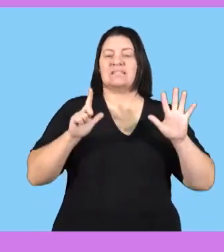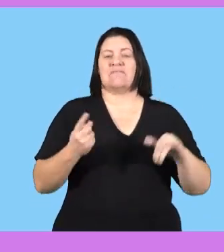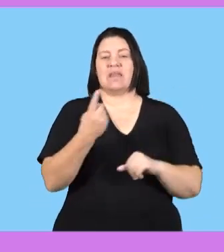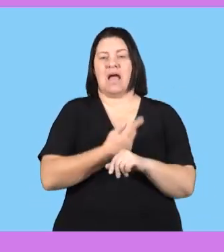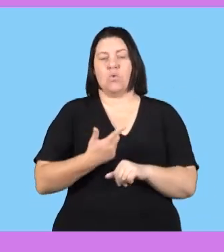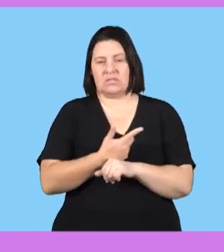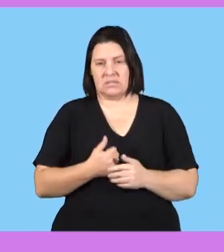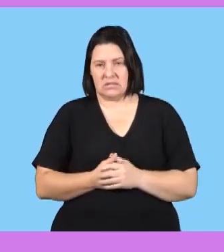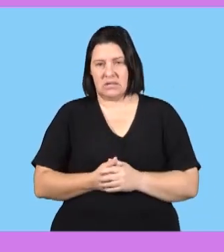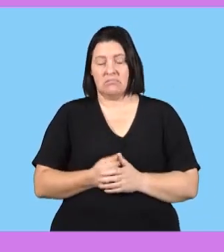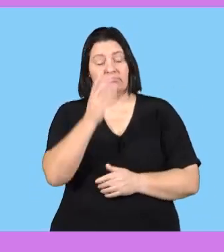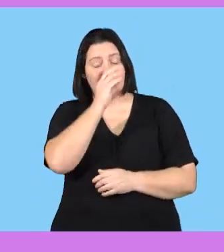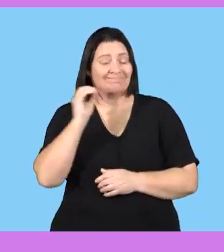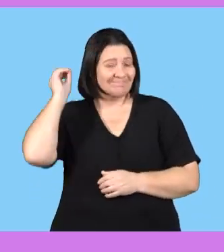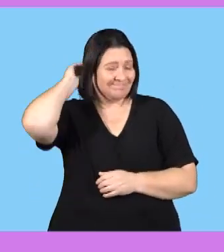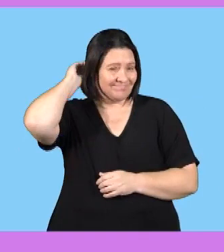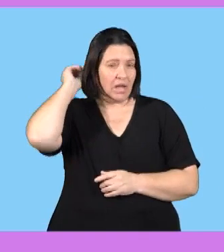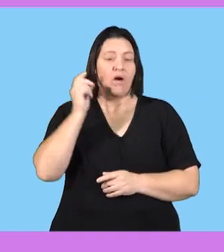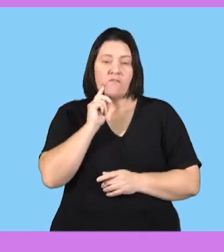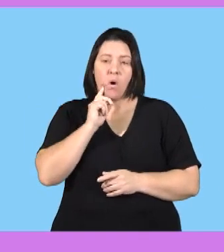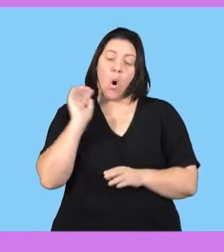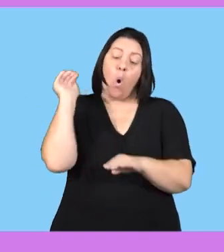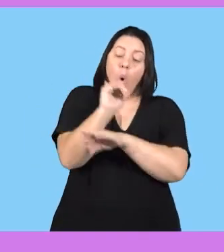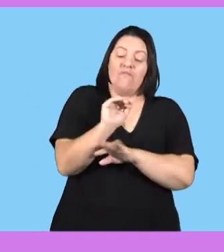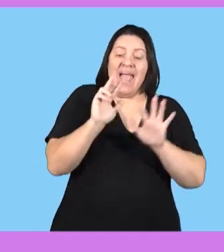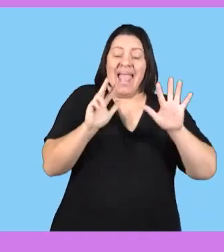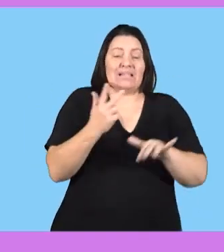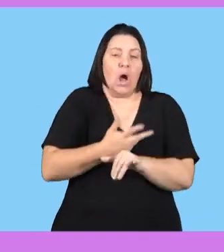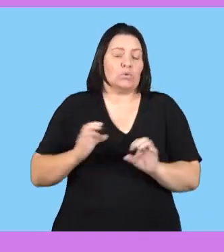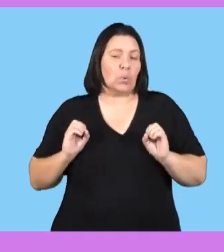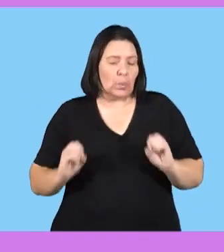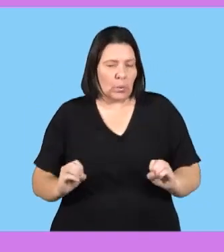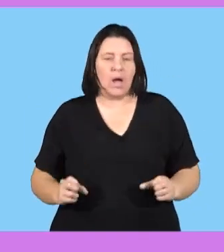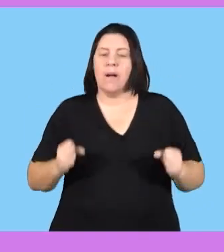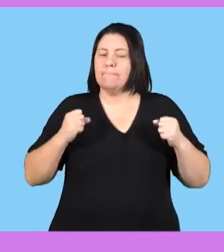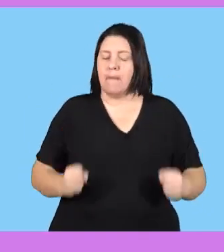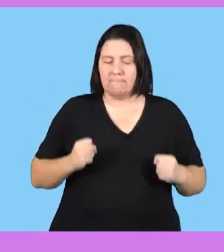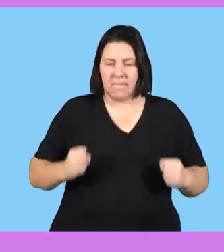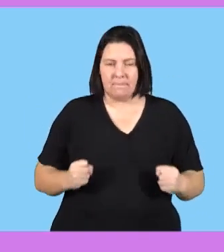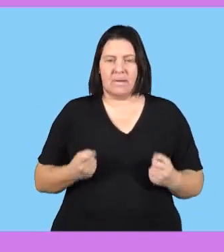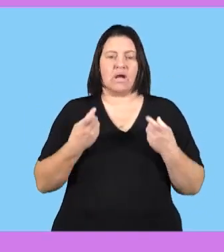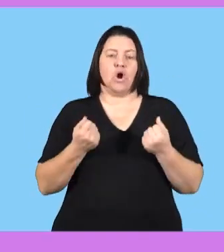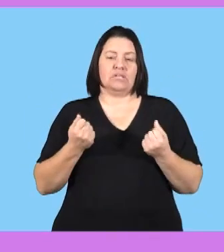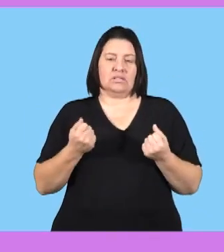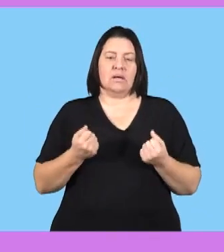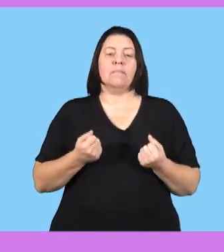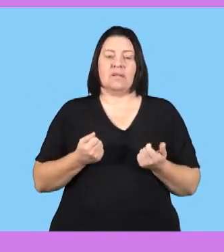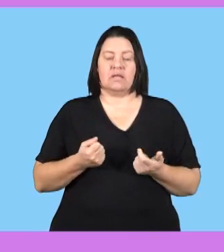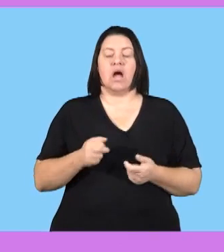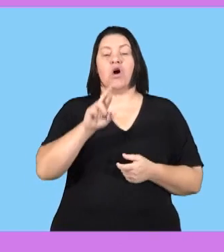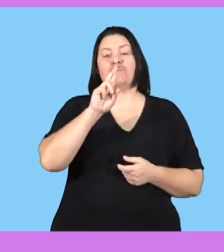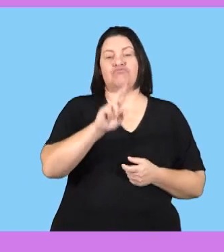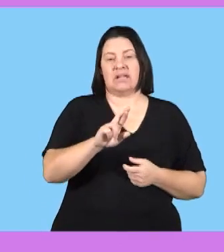for 7 hours. Take note that as long as it did not exceed 8 hours, then the cost is going to be the